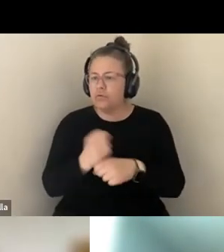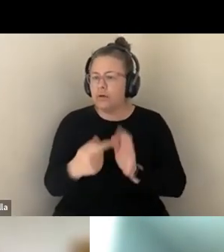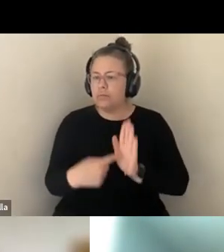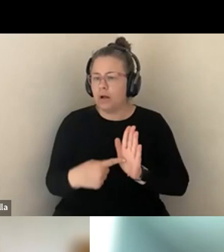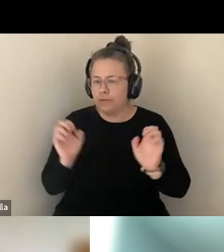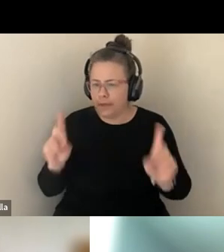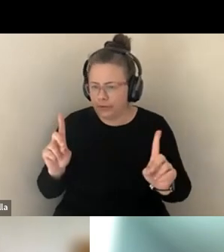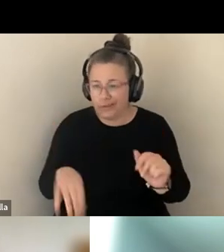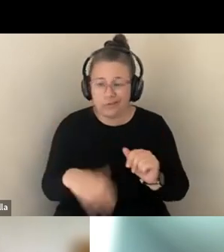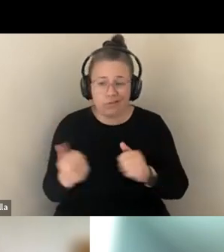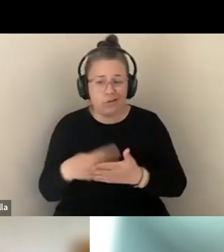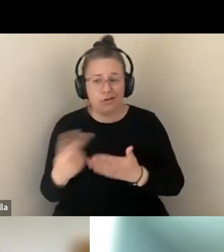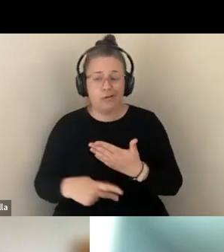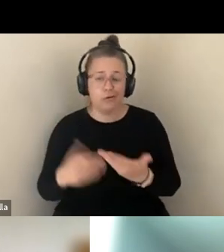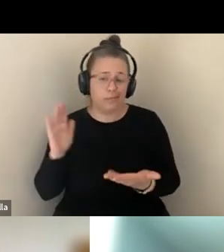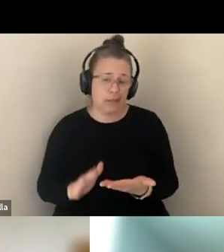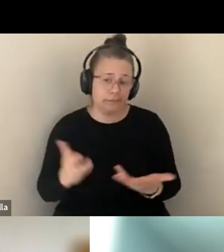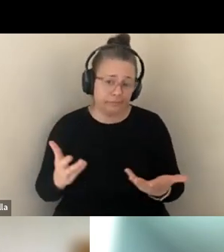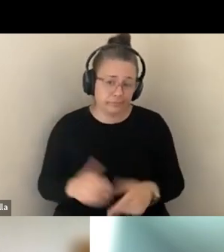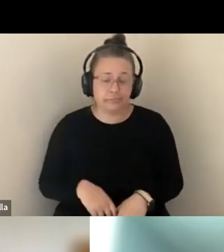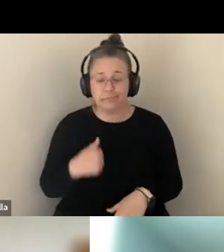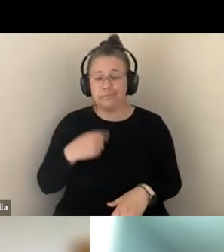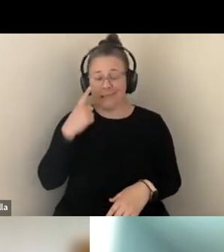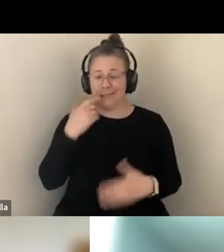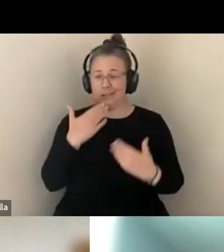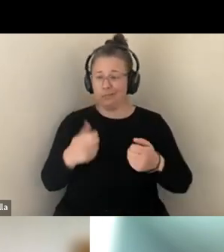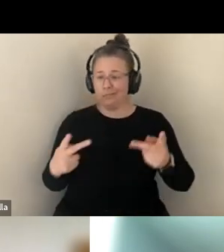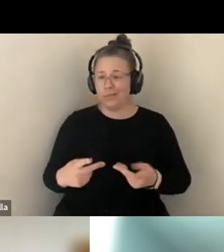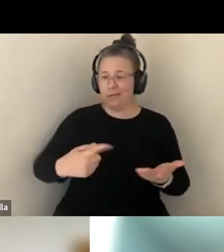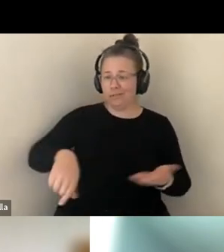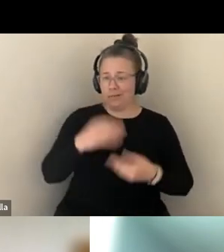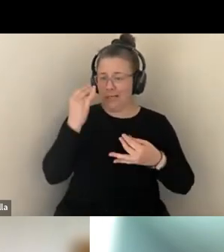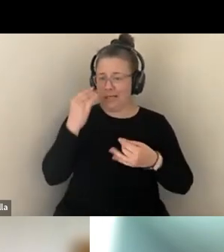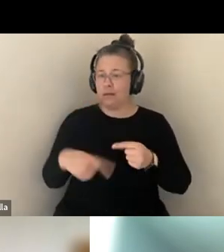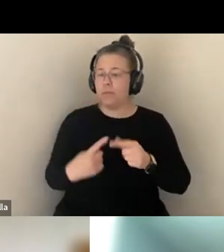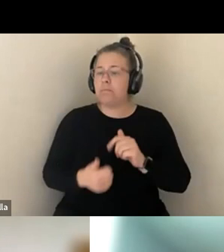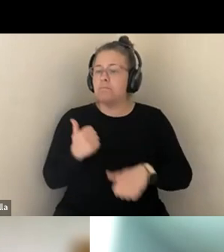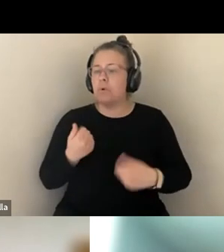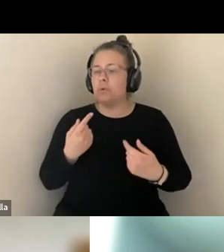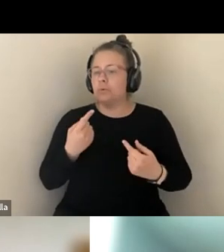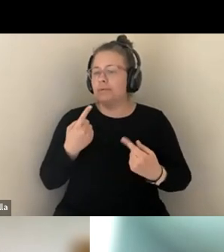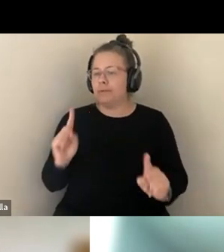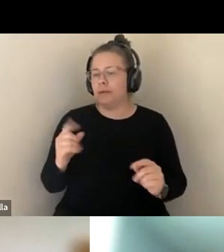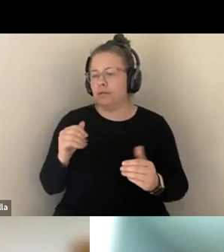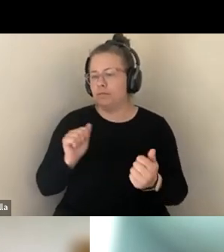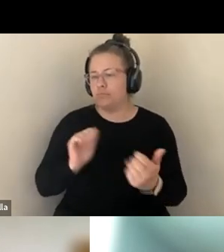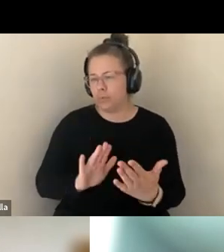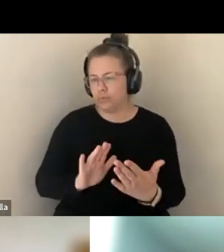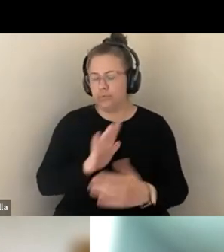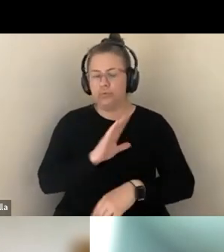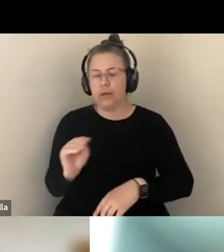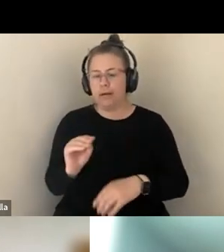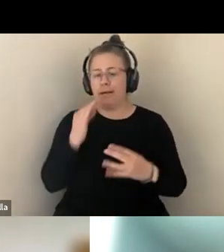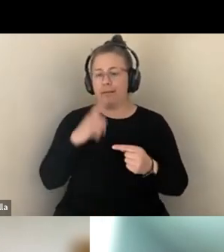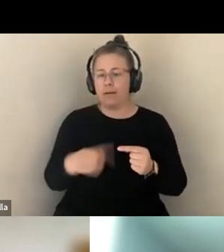doing less. And I think there is room for all of us to think about what would be most effective. And I think there's also room to think about beyond training.